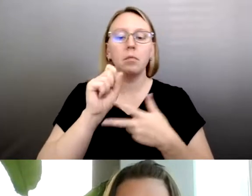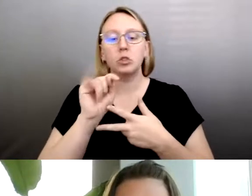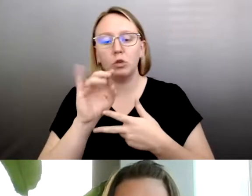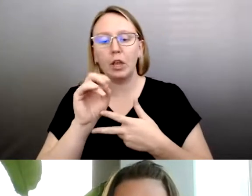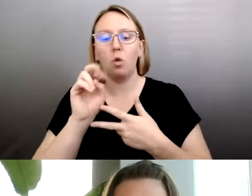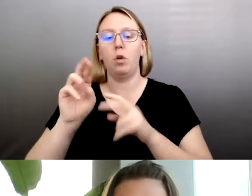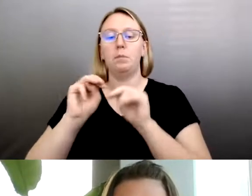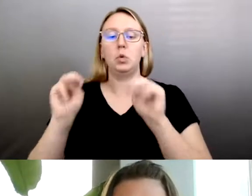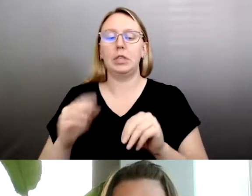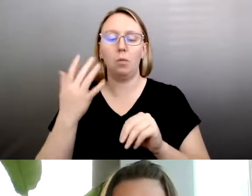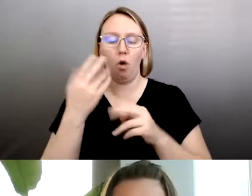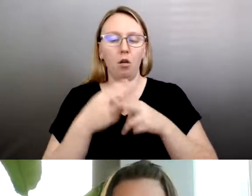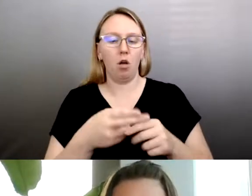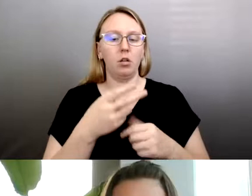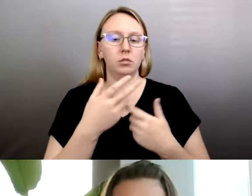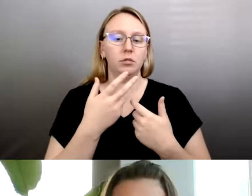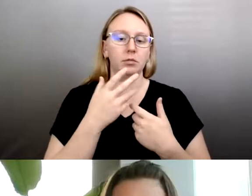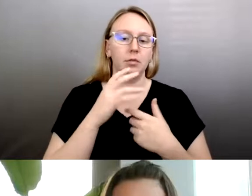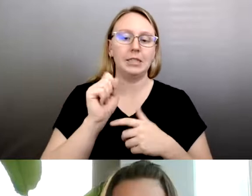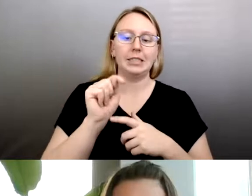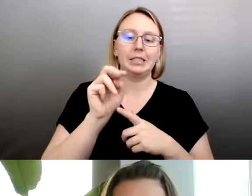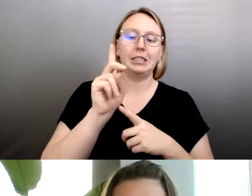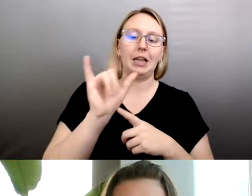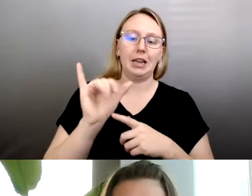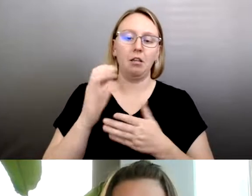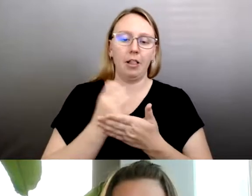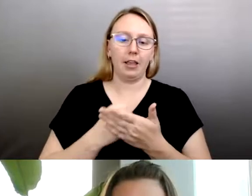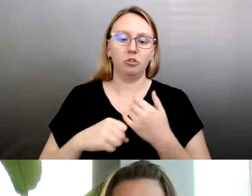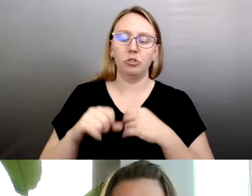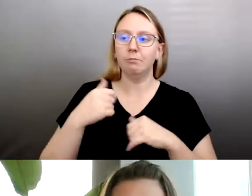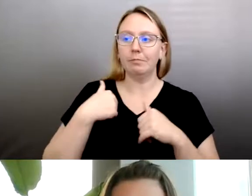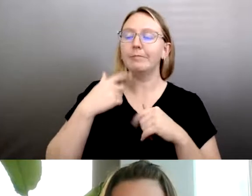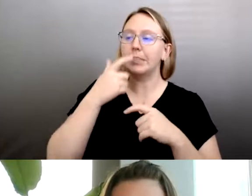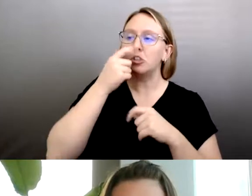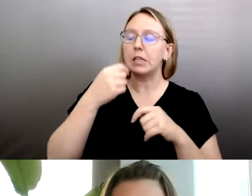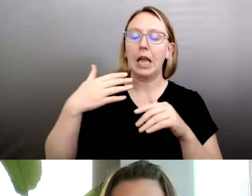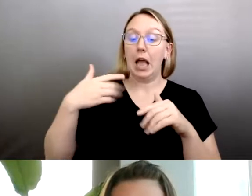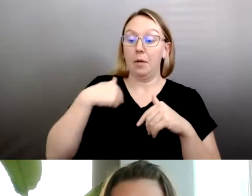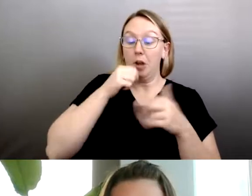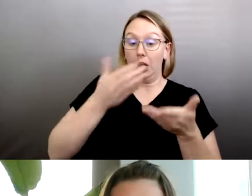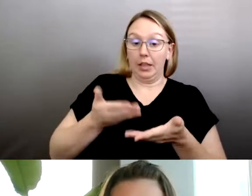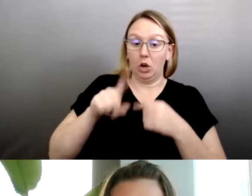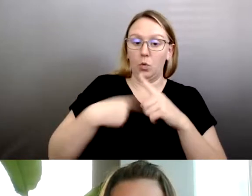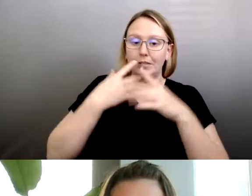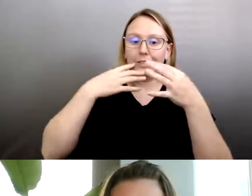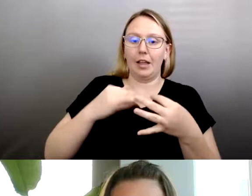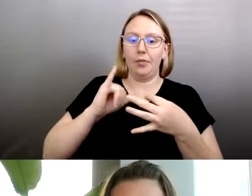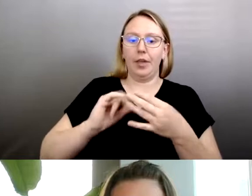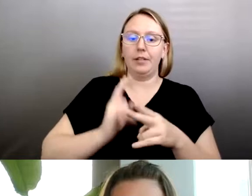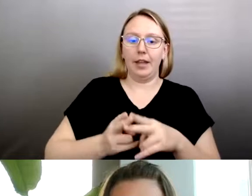Yeah, that's interesting. And I actually wasn't around when they decided on that name, but I think it is just to imply that our whole role,